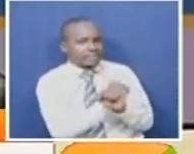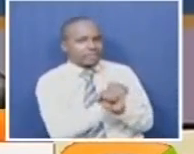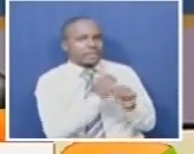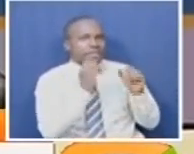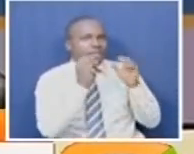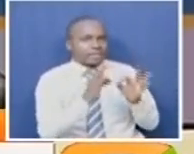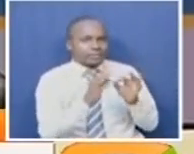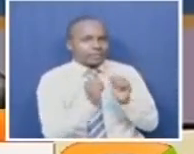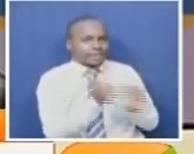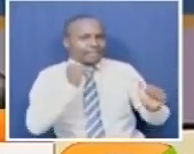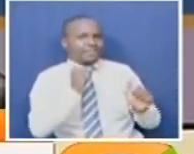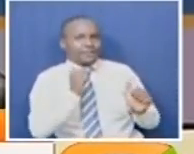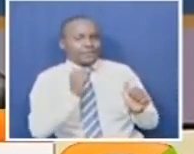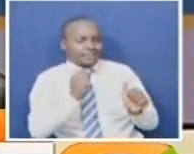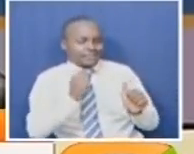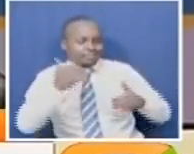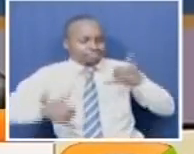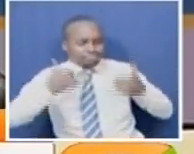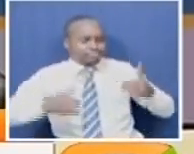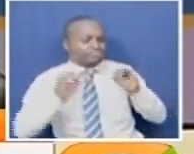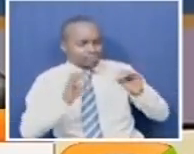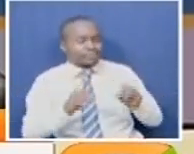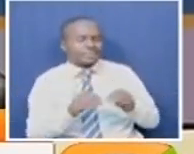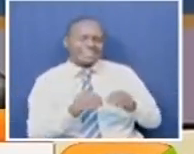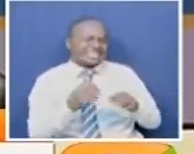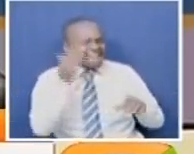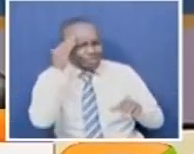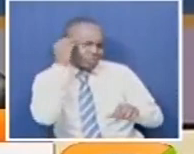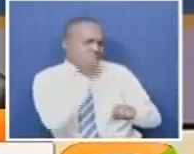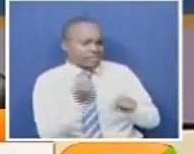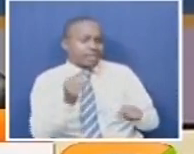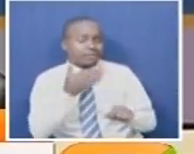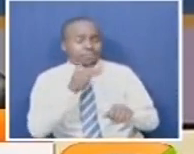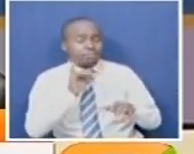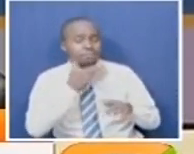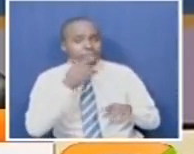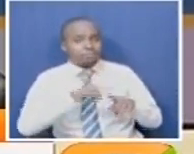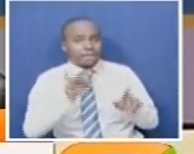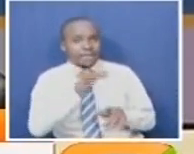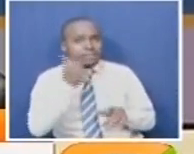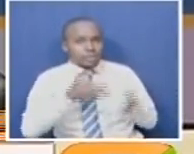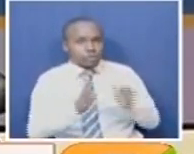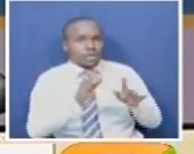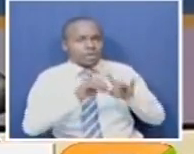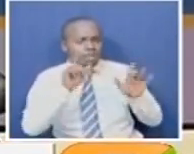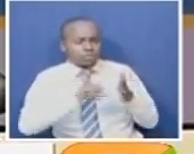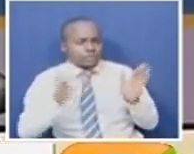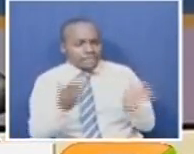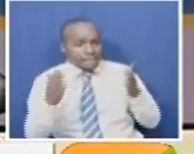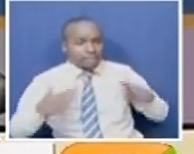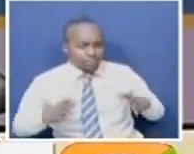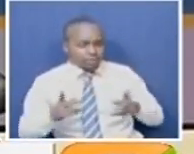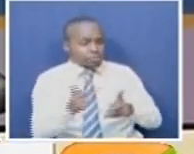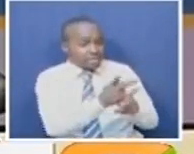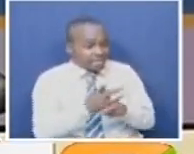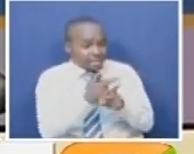avoid partying, that's the first thing. I know it's difficult, but yeah, that would be the best way. But what I encourage people to do is just be